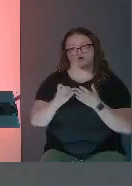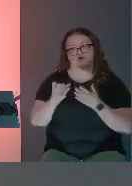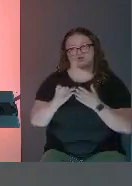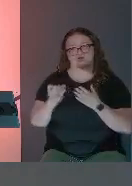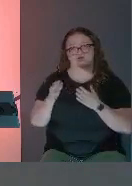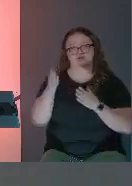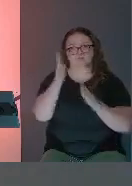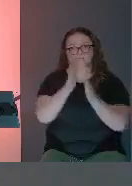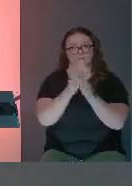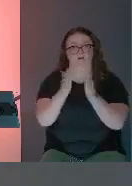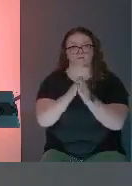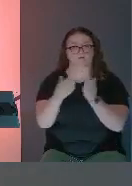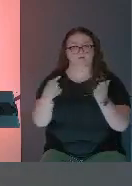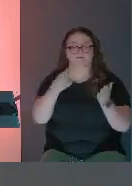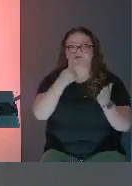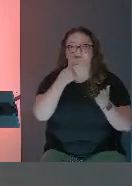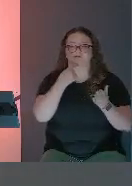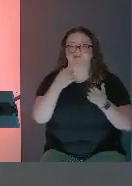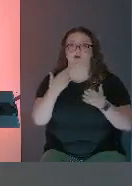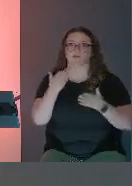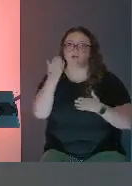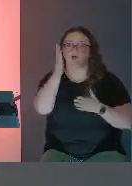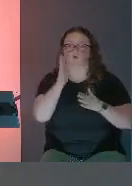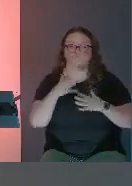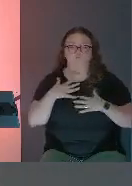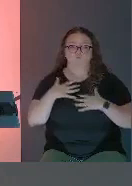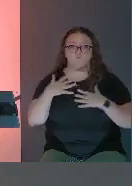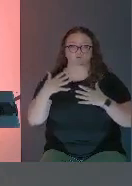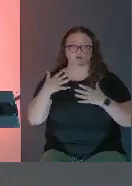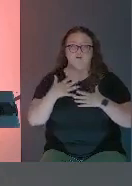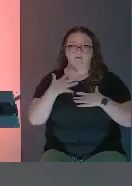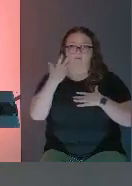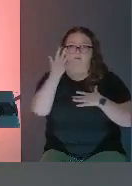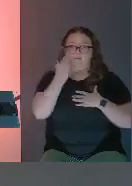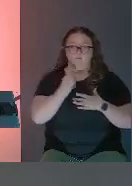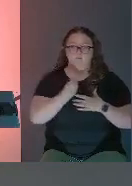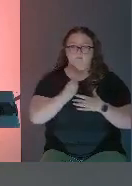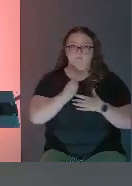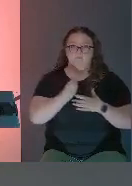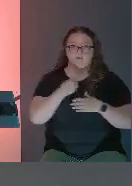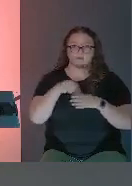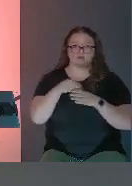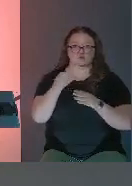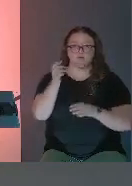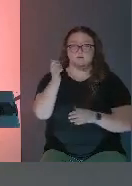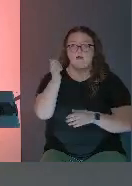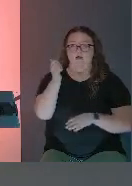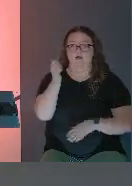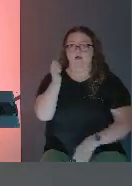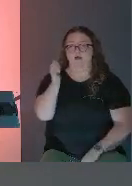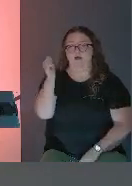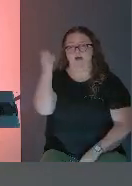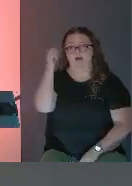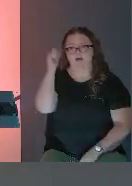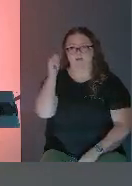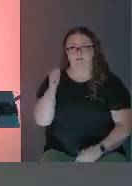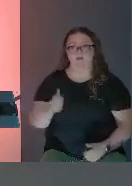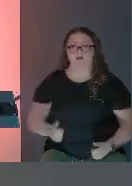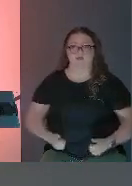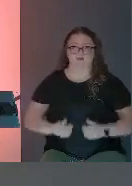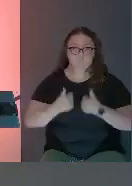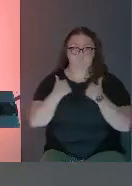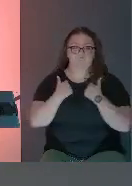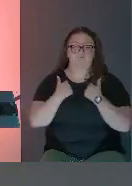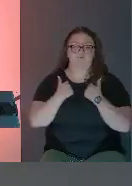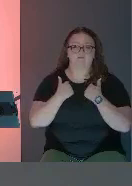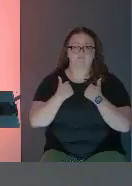that God breathed into this man, Adam, life. And the Word of God reveals to us that at that